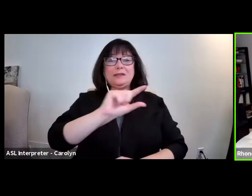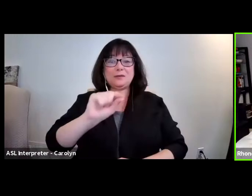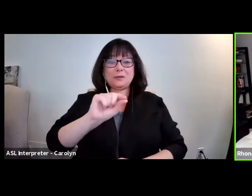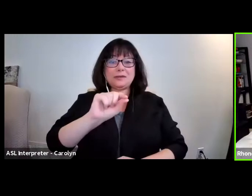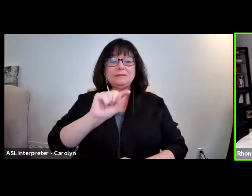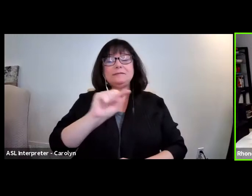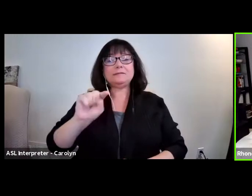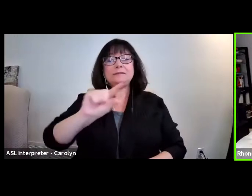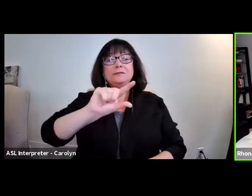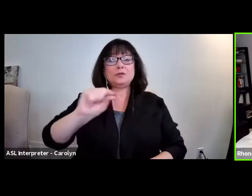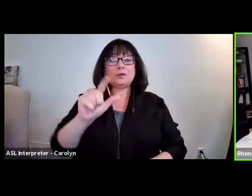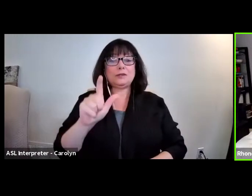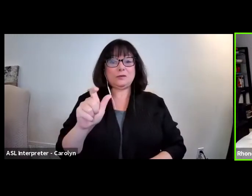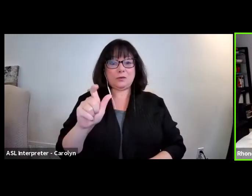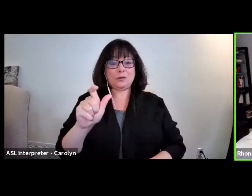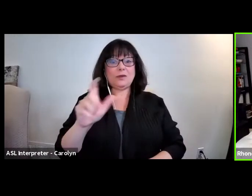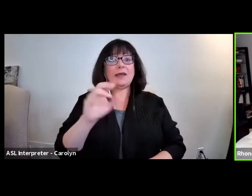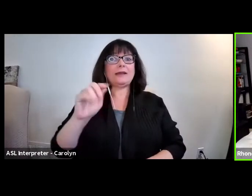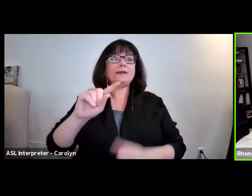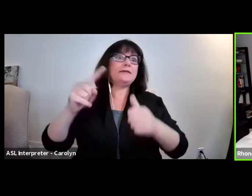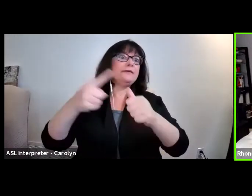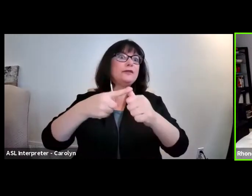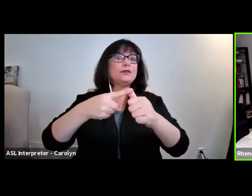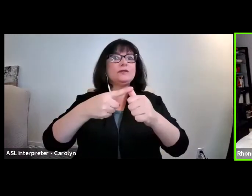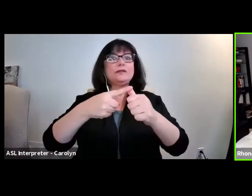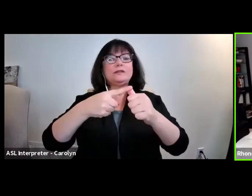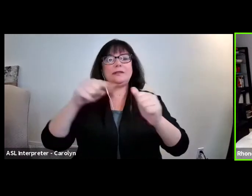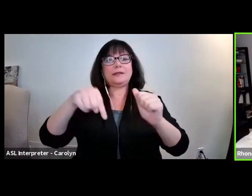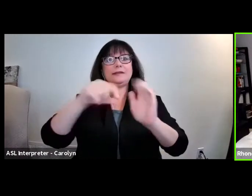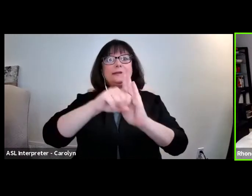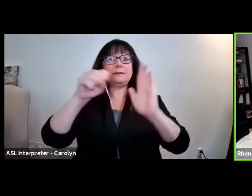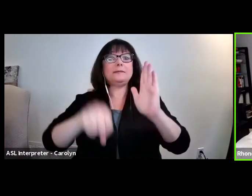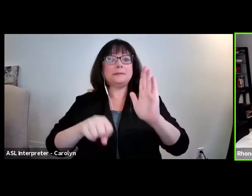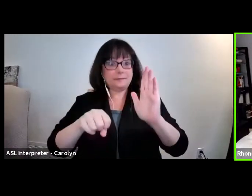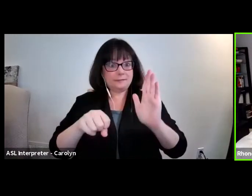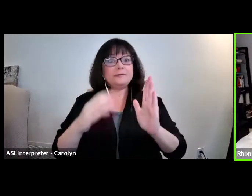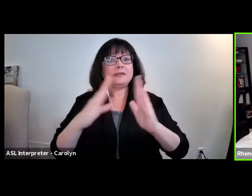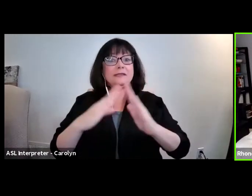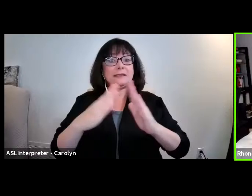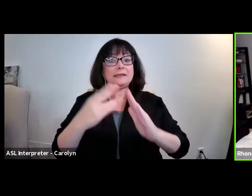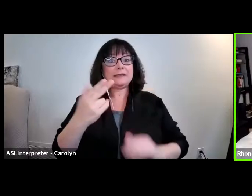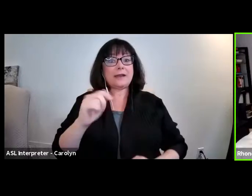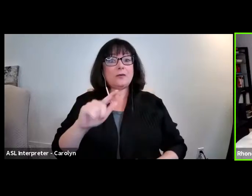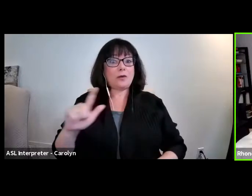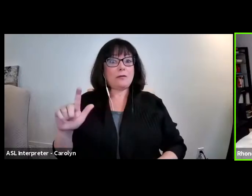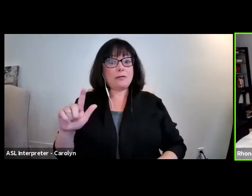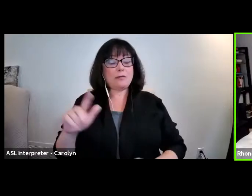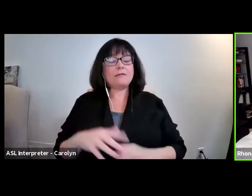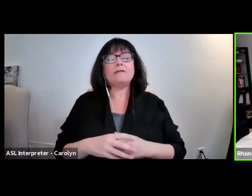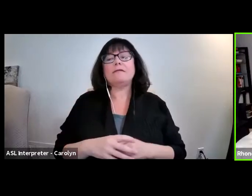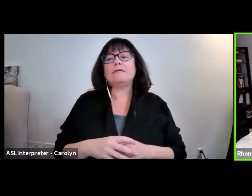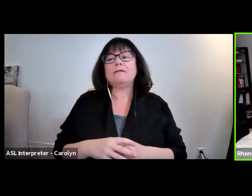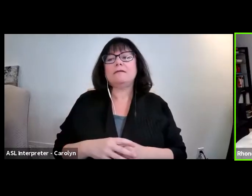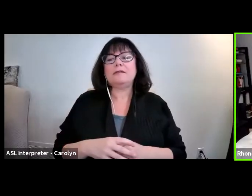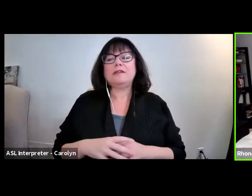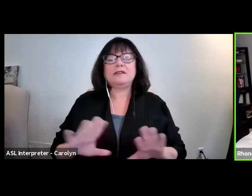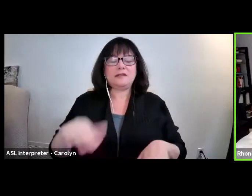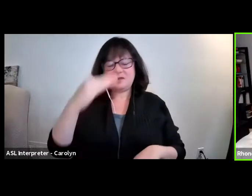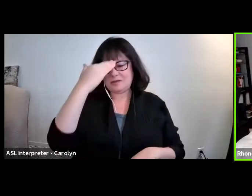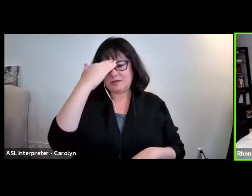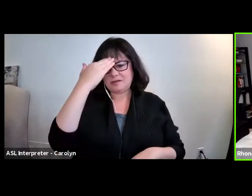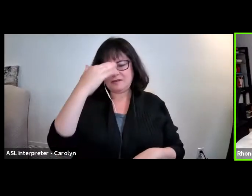town hall of the term. Not unexpectedly, there have been several bumps along the way